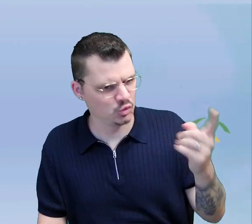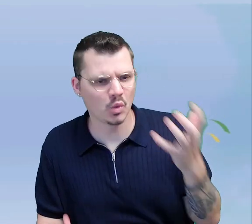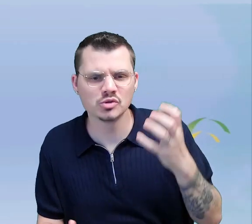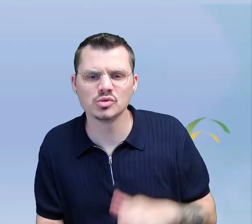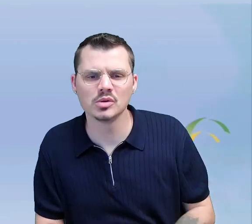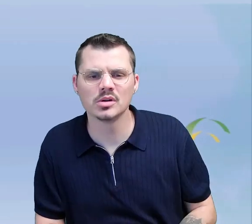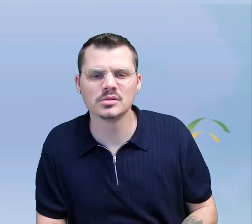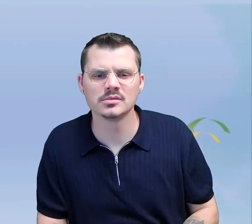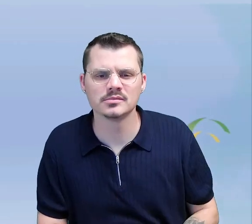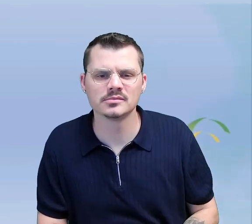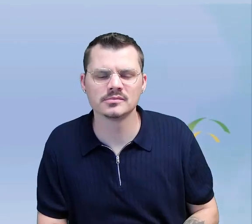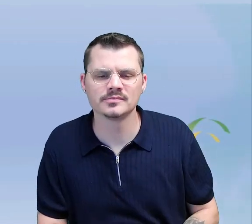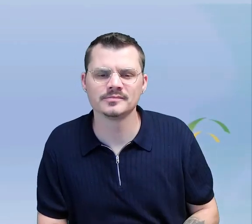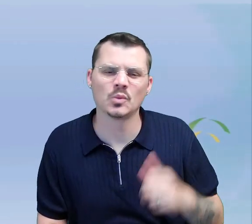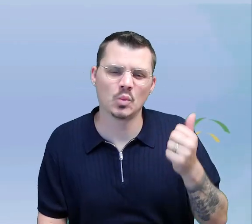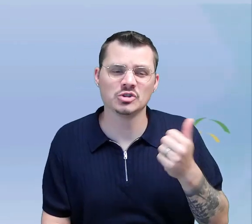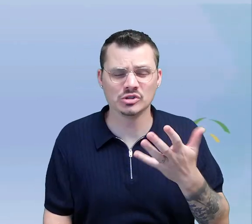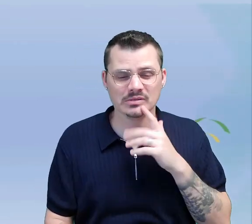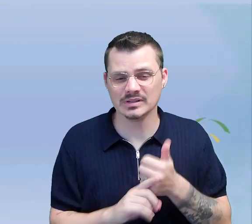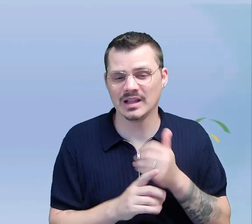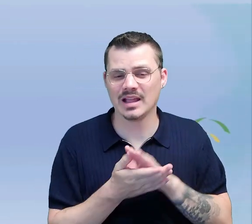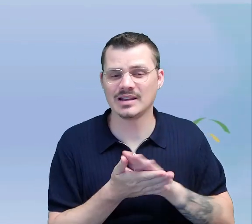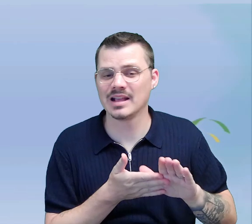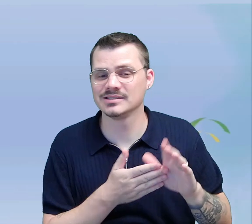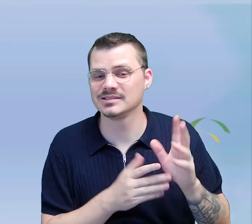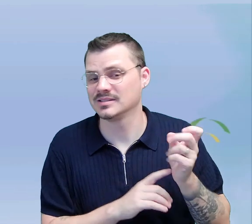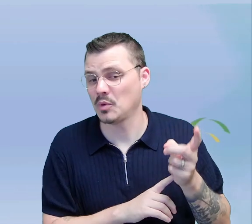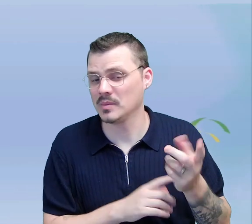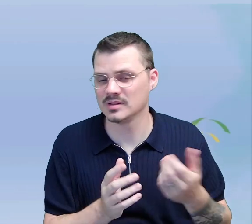so, which is kind of a nice moment.